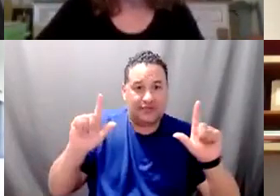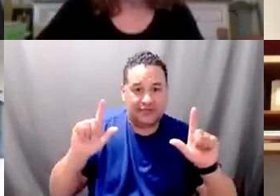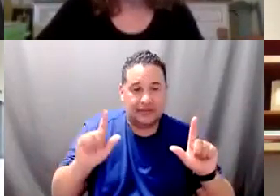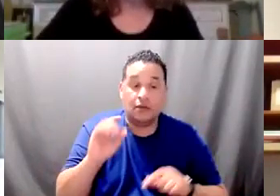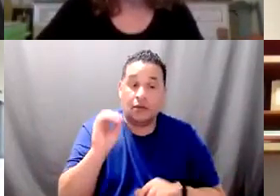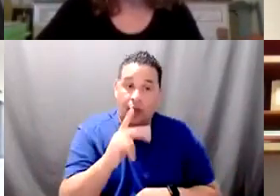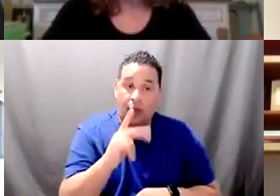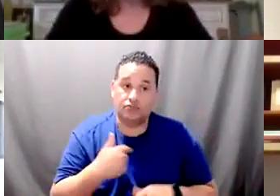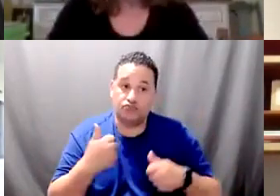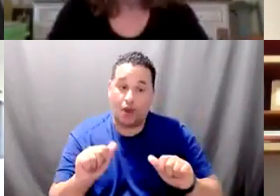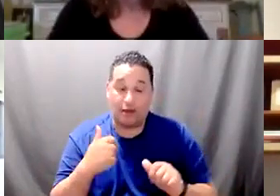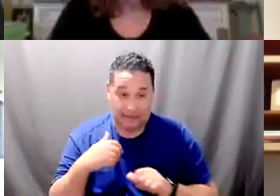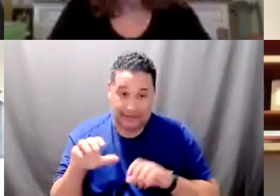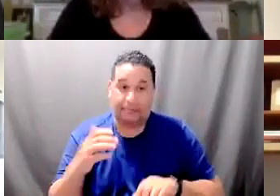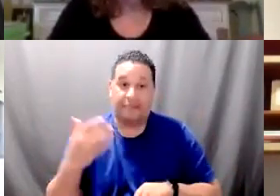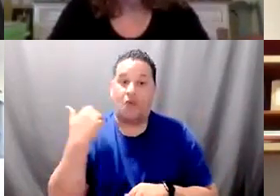before, it